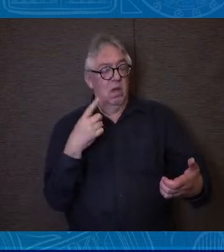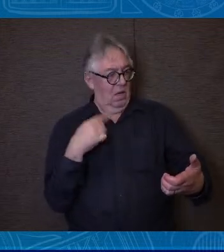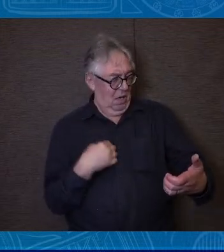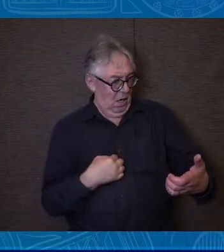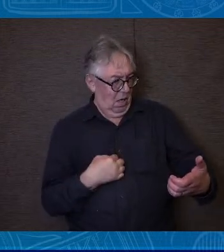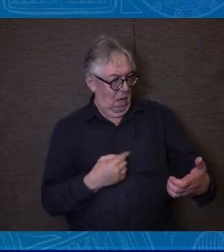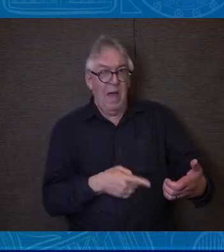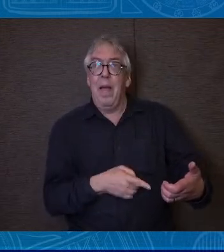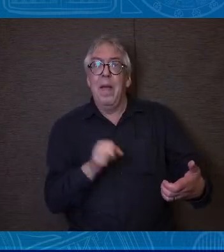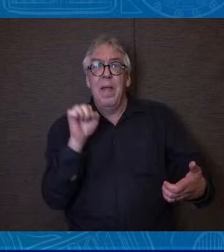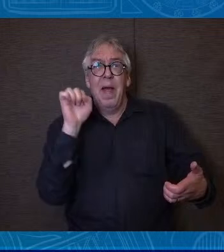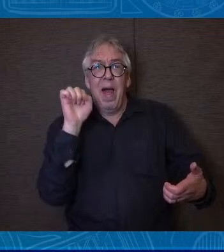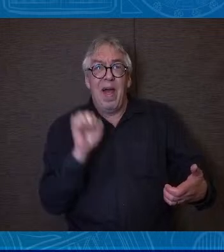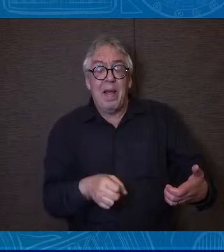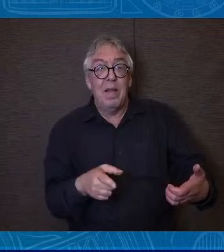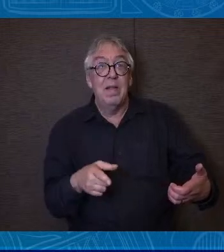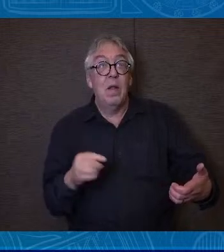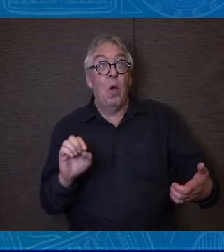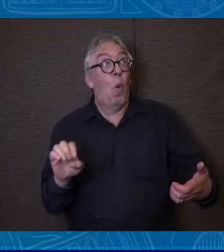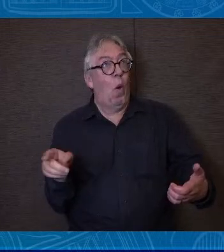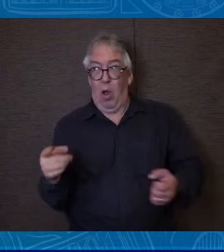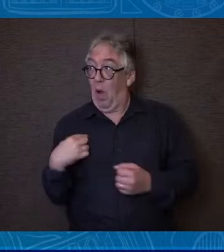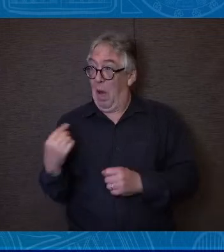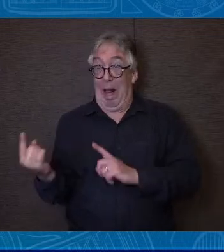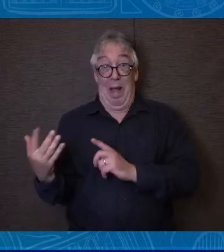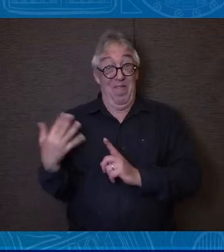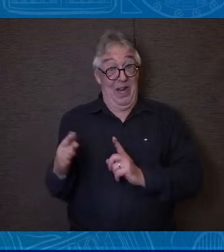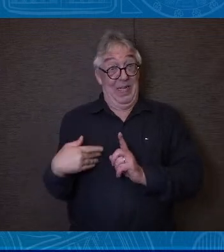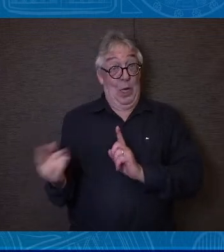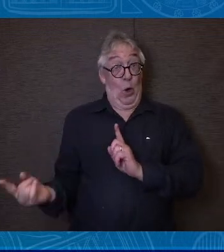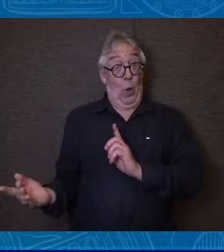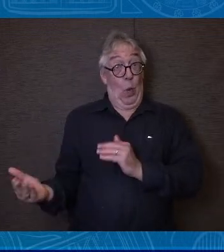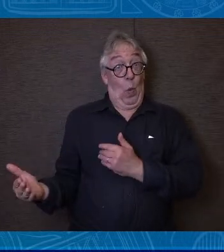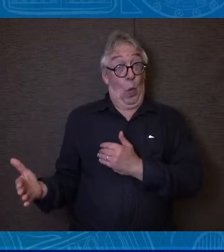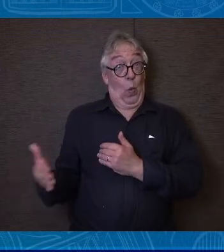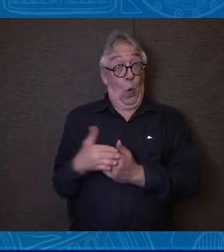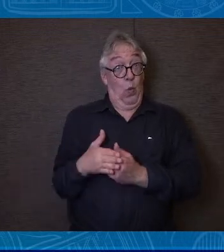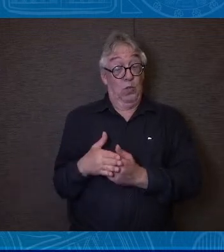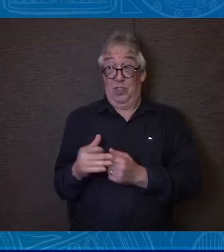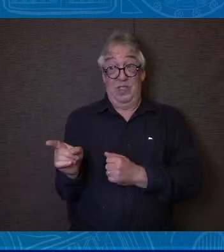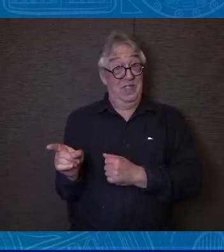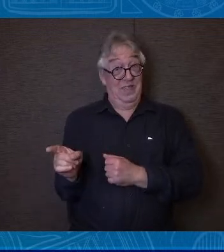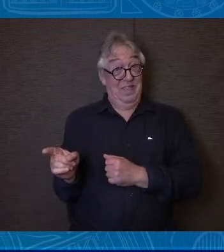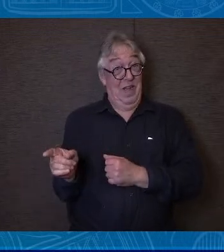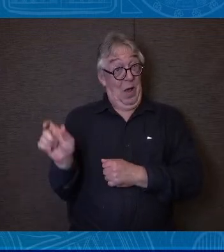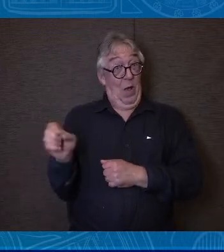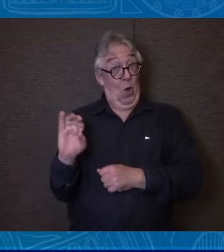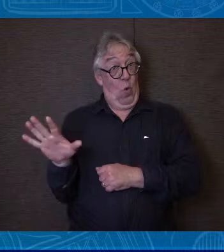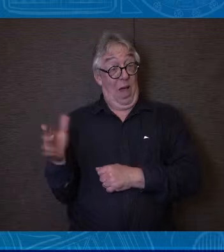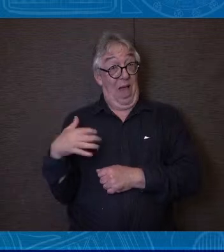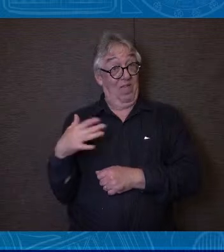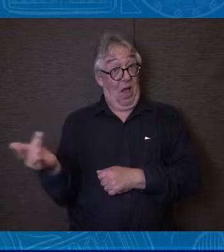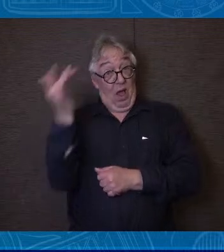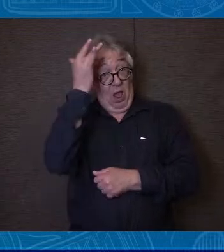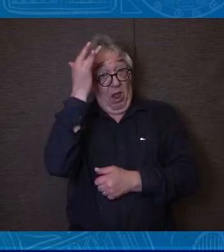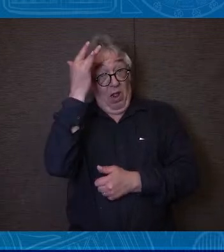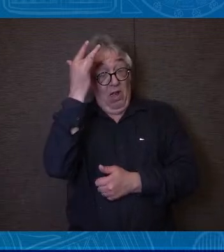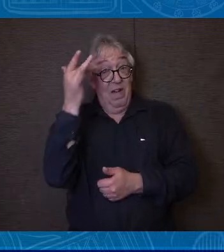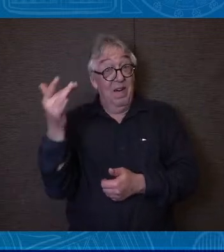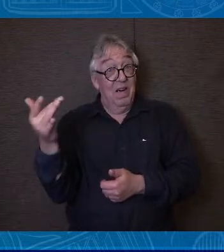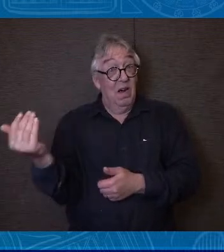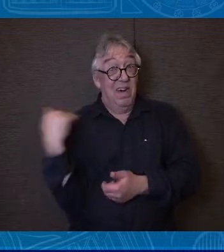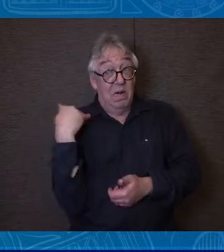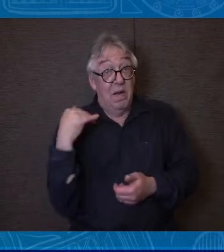possible to send an alert for these kind of things, why it's not possible to use exactly this technology for sending alerts